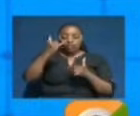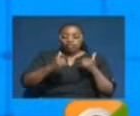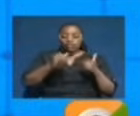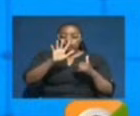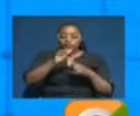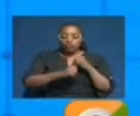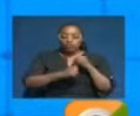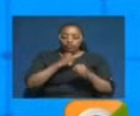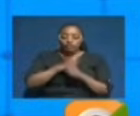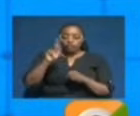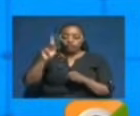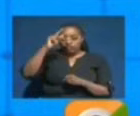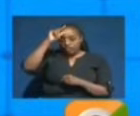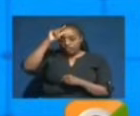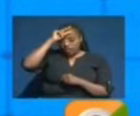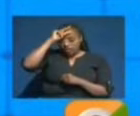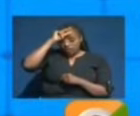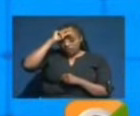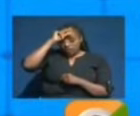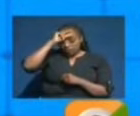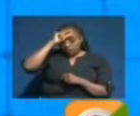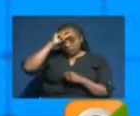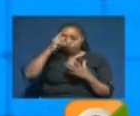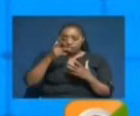and the Kenya government is